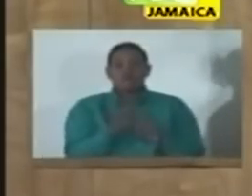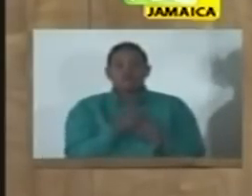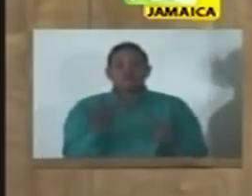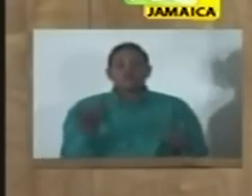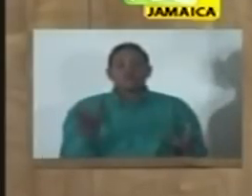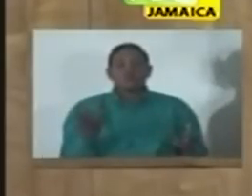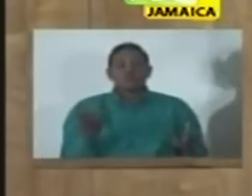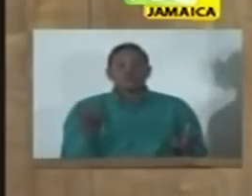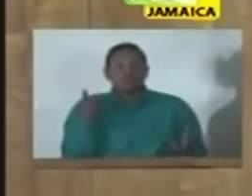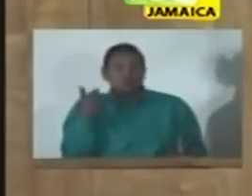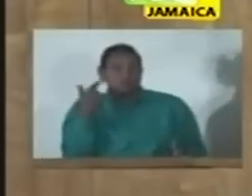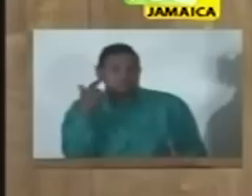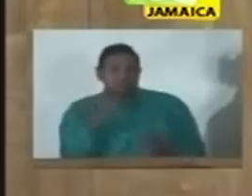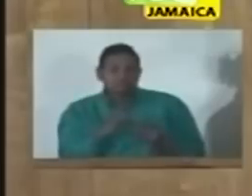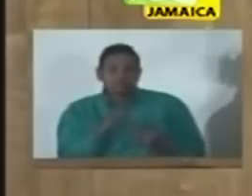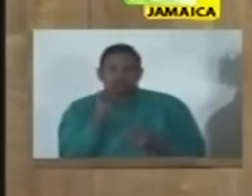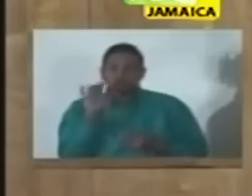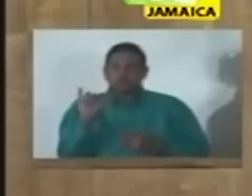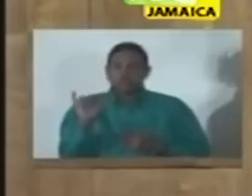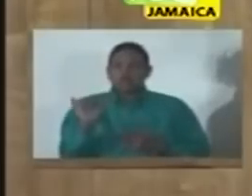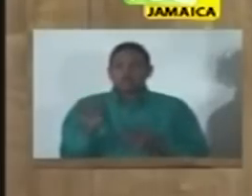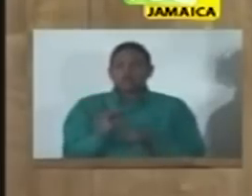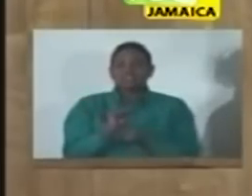amounts to slavery. And there are